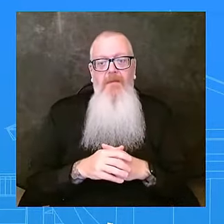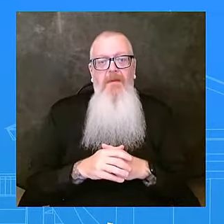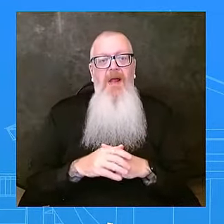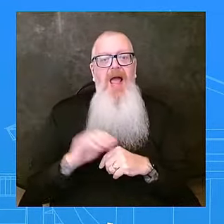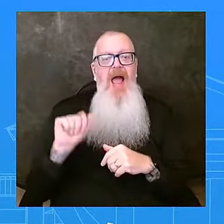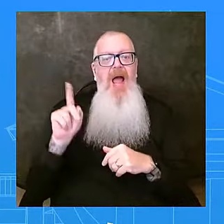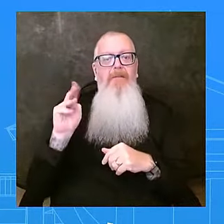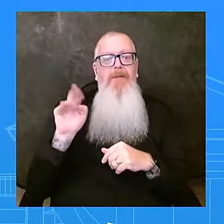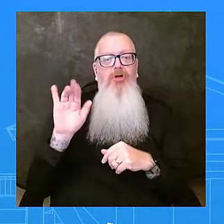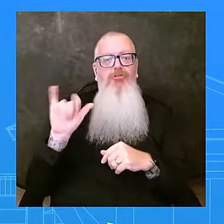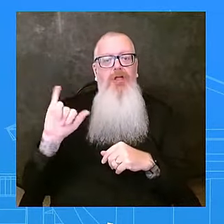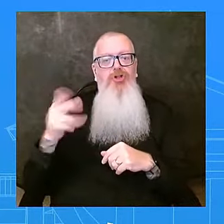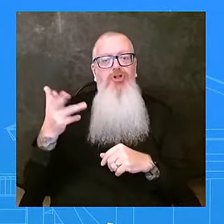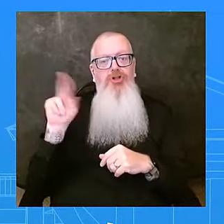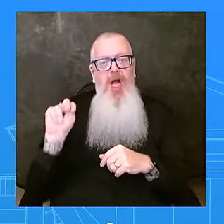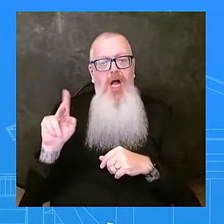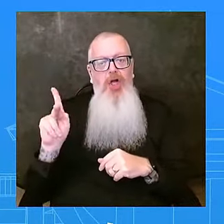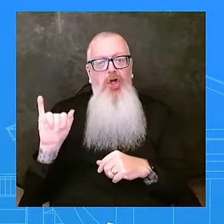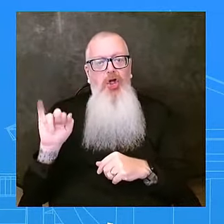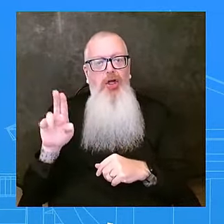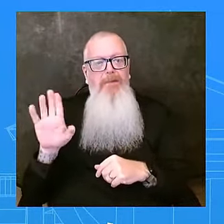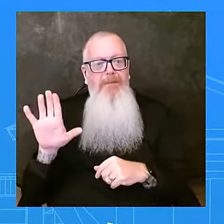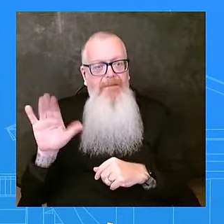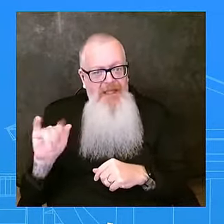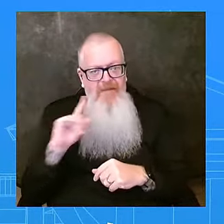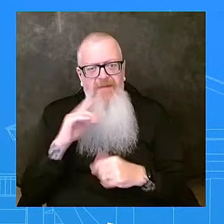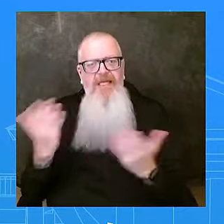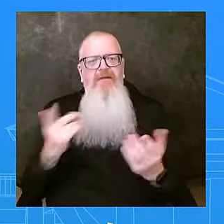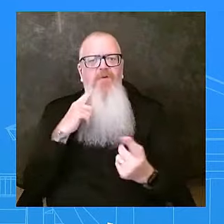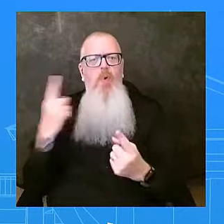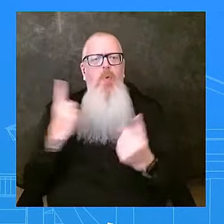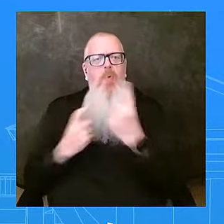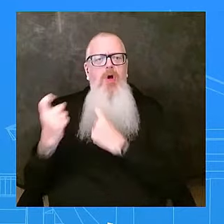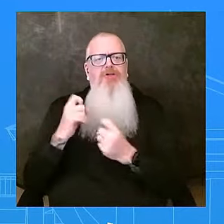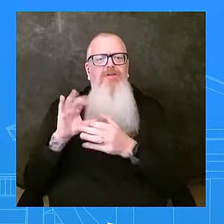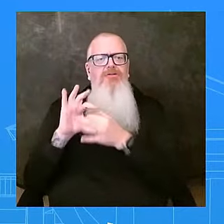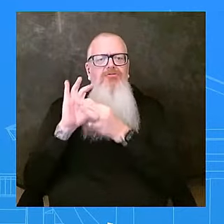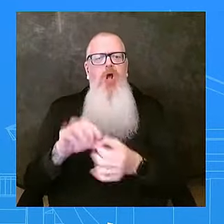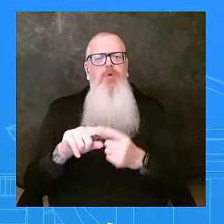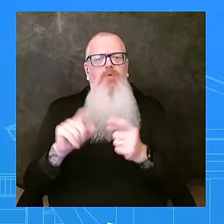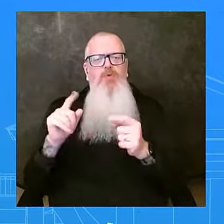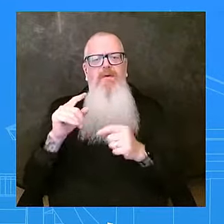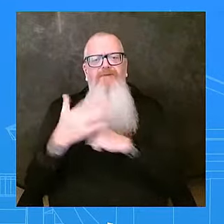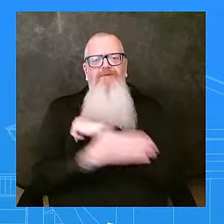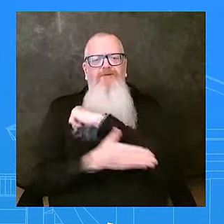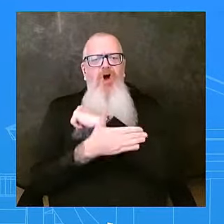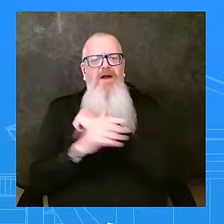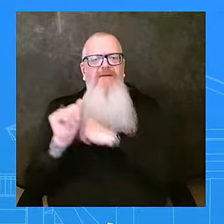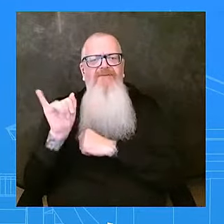Foreign Affairs Committee's report released yesterday on the Afghanistan withdrawal. With that, Admiral.